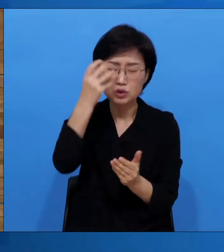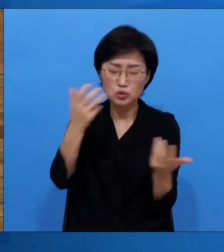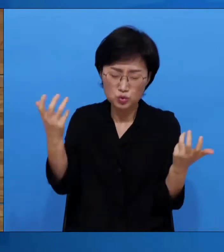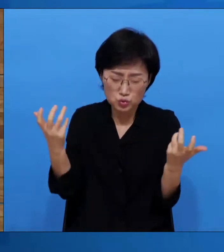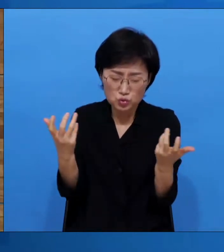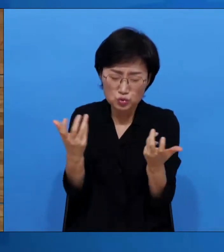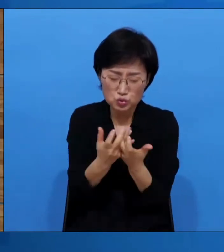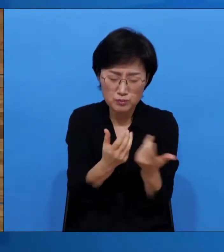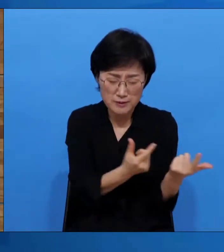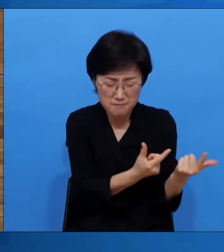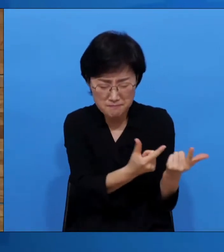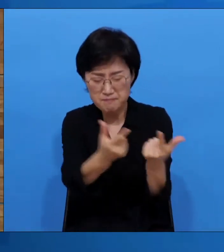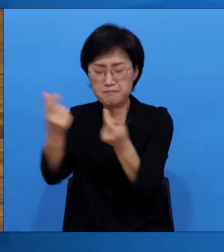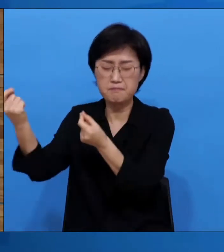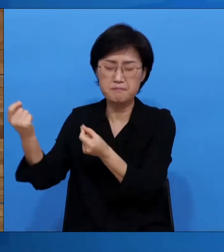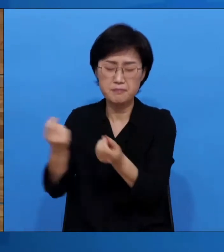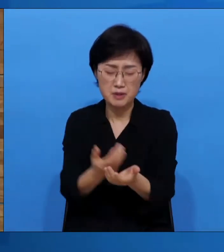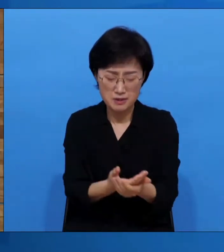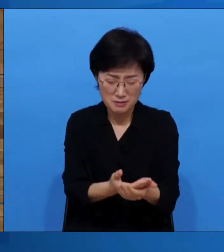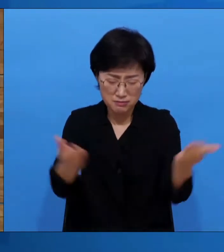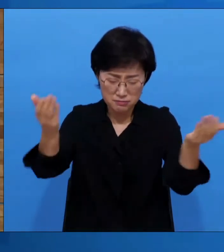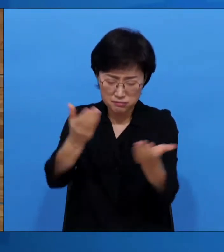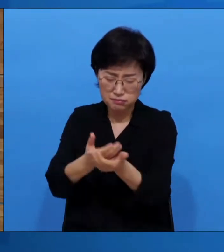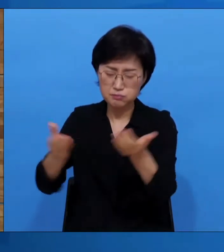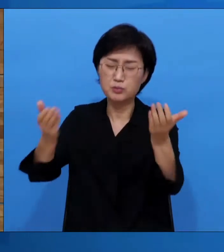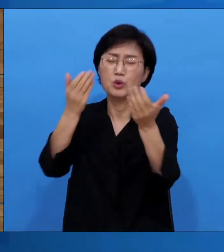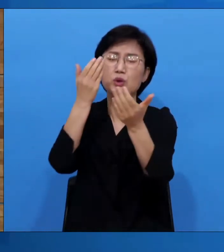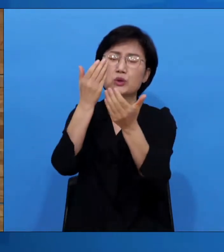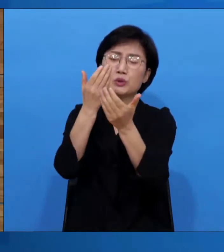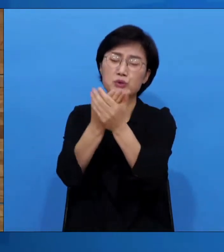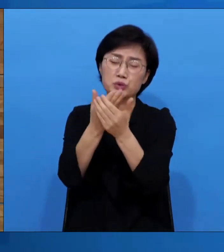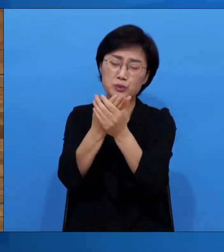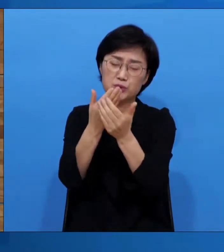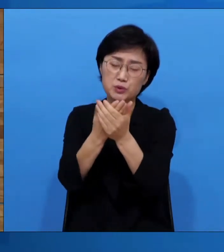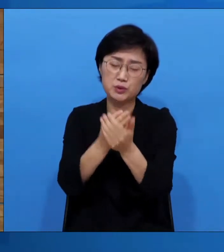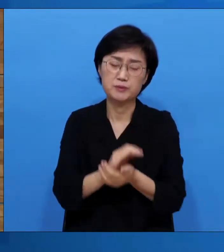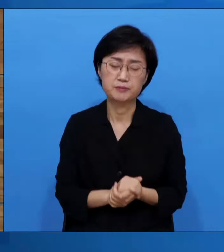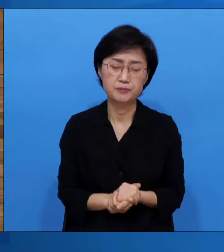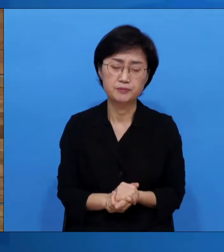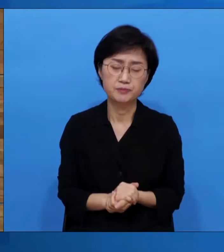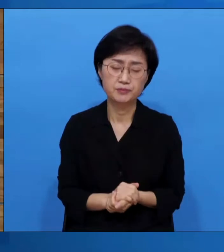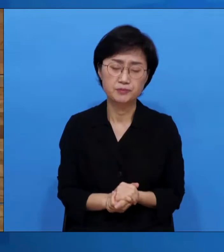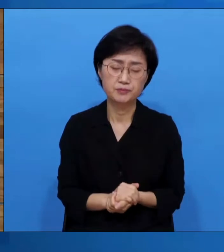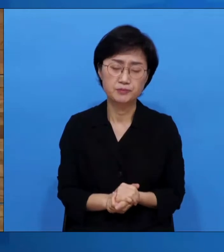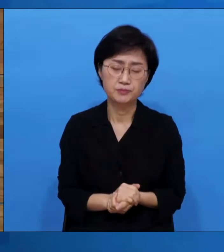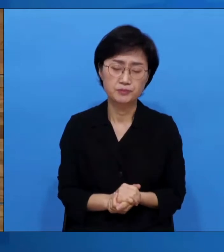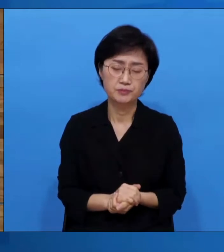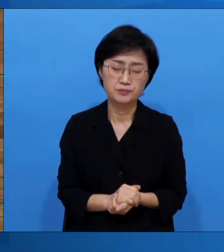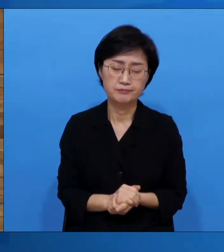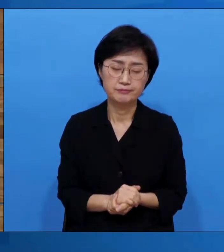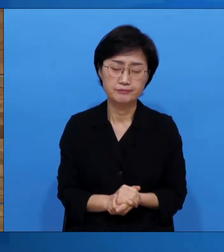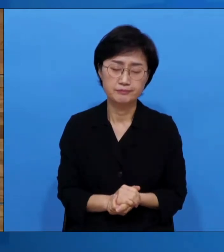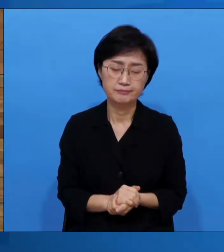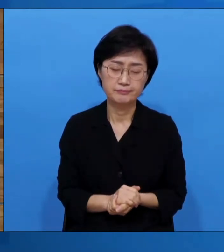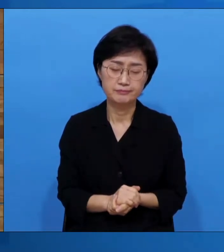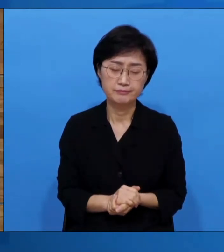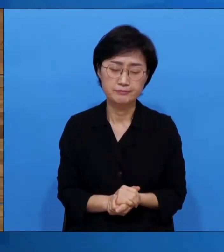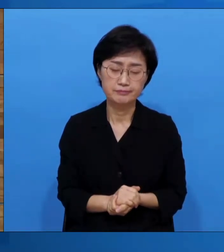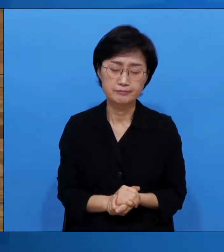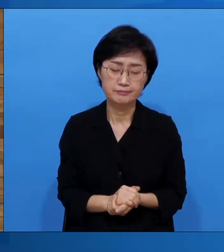upon all the places of worship through the nation and throughout the world who joins us online, and bless all the believers and the remnants to enjoy the same works of the Holy